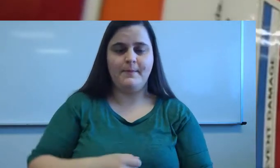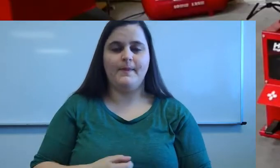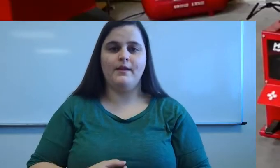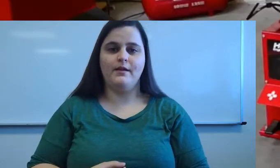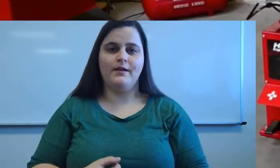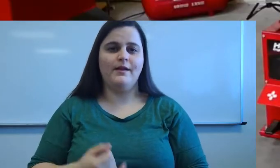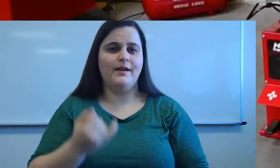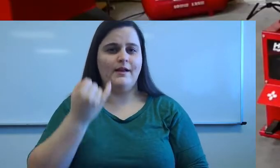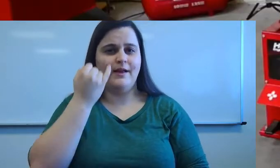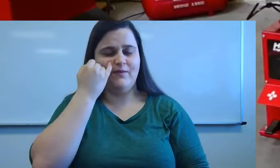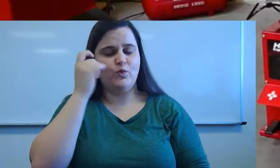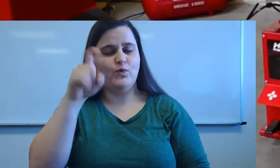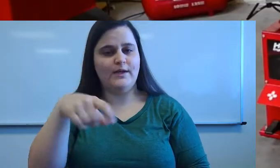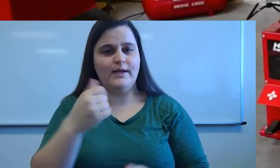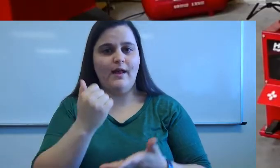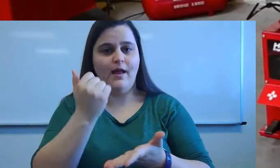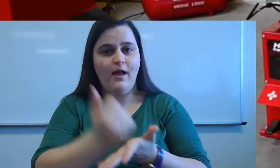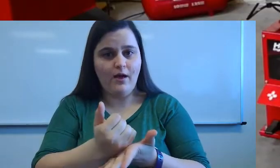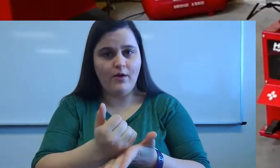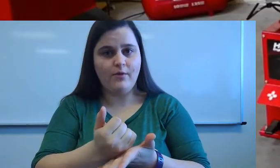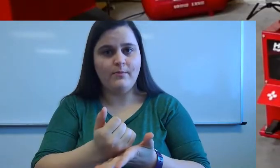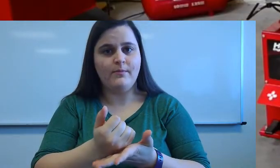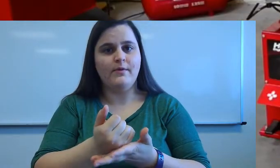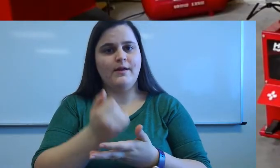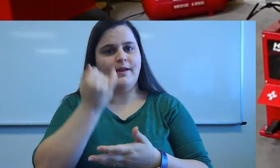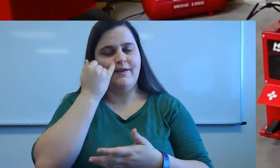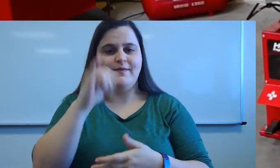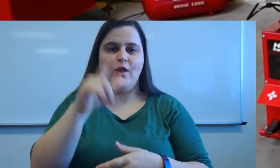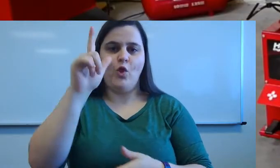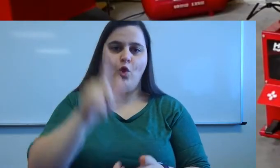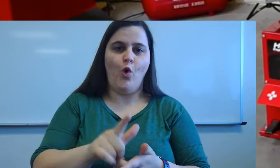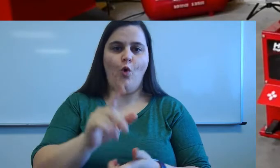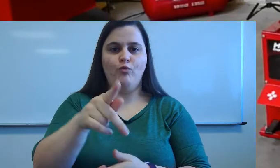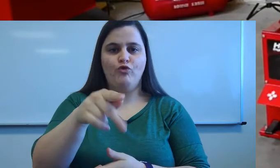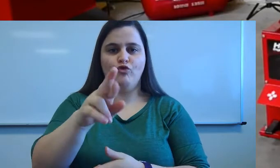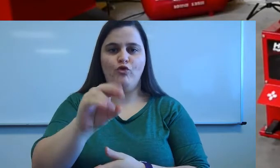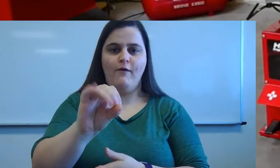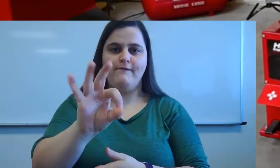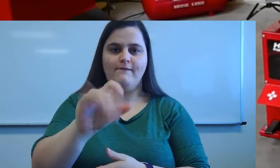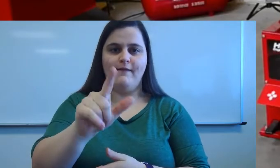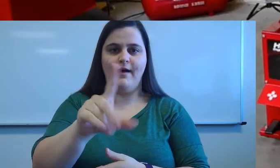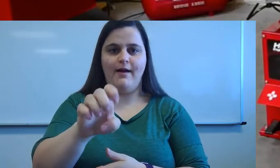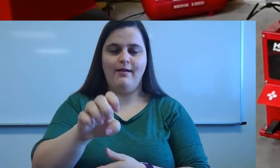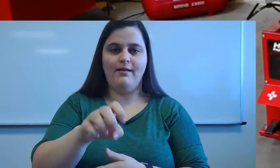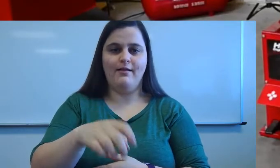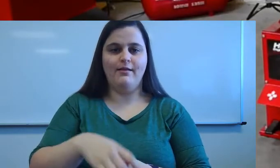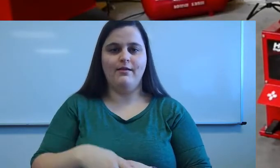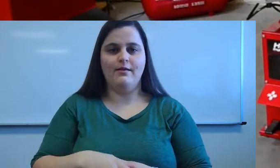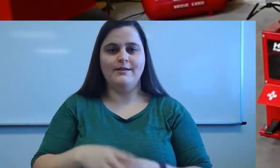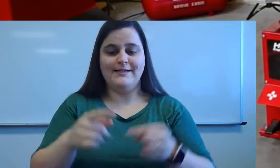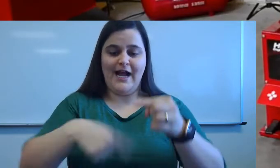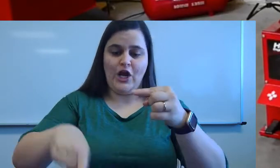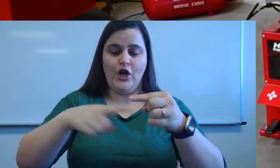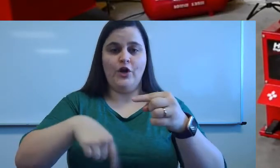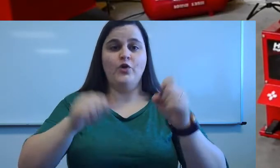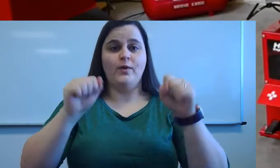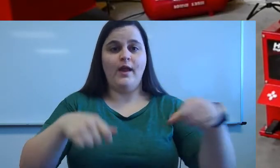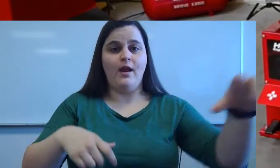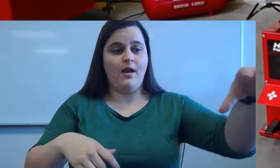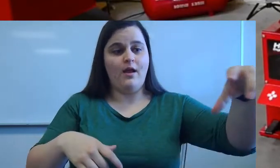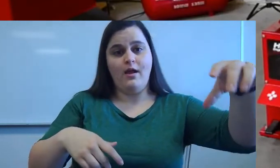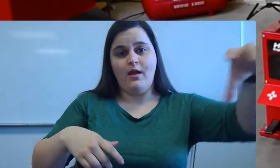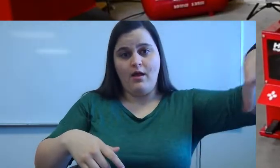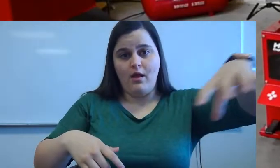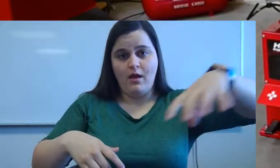way over. Now if you need some extra assistance, if this was a low profile tire, we're going to take our bead